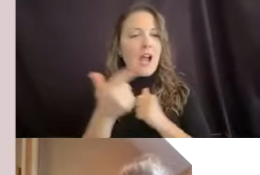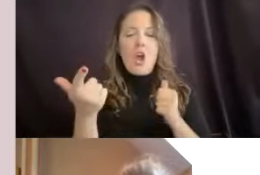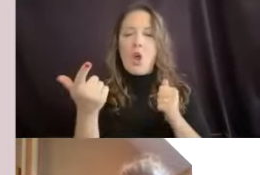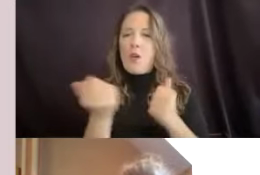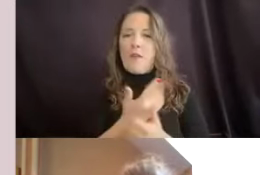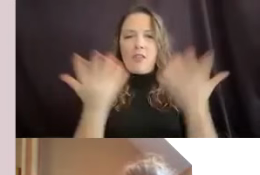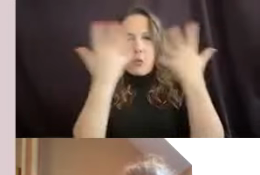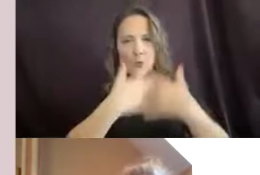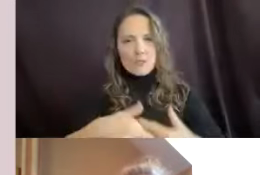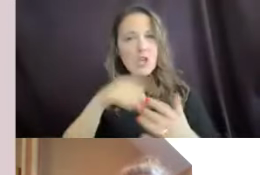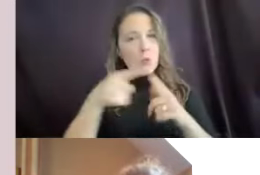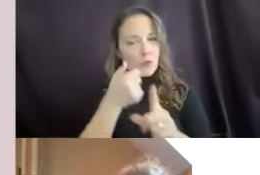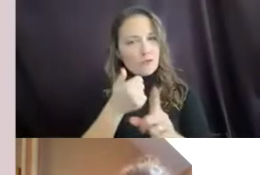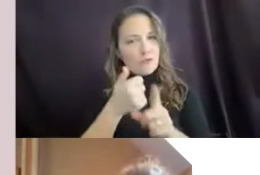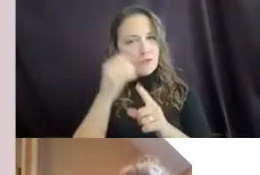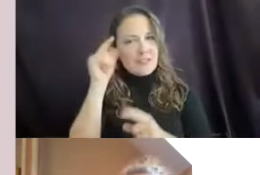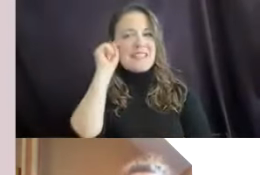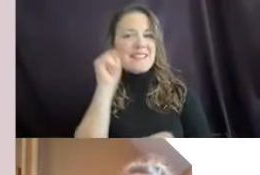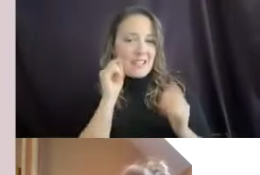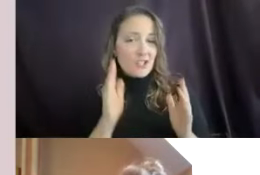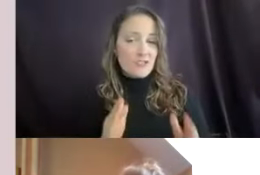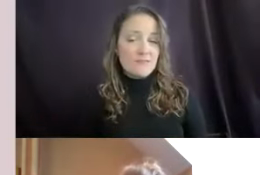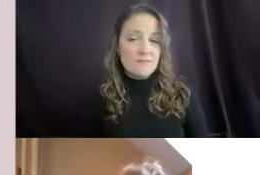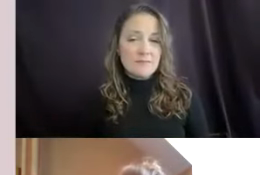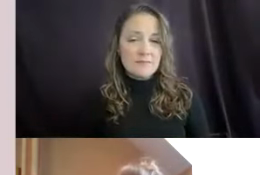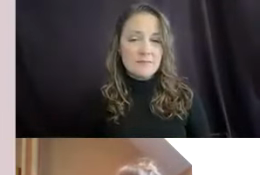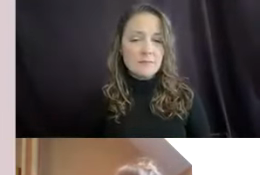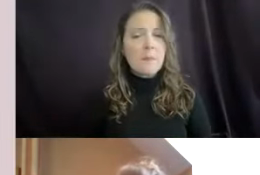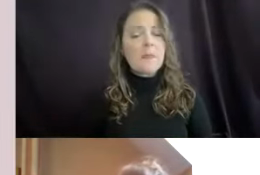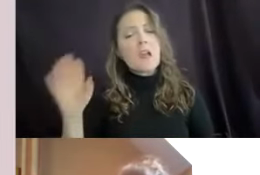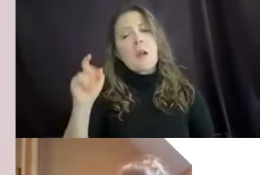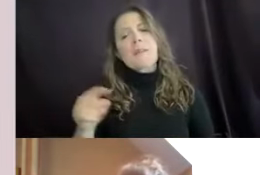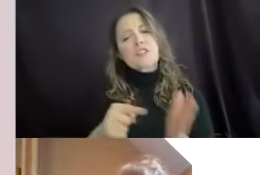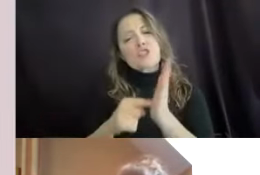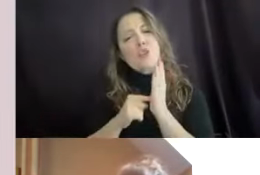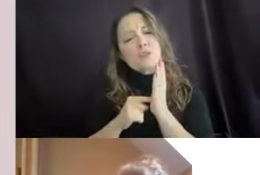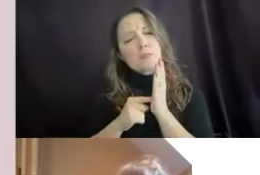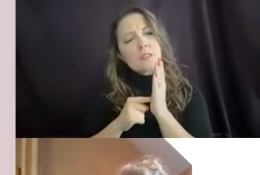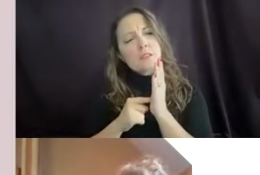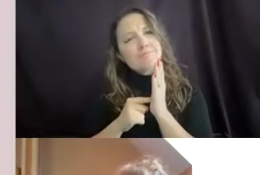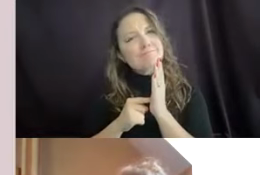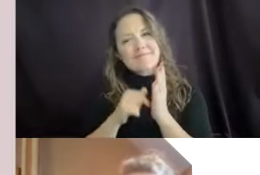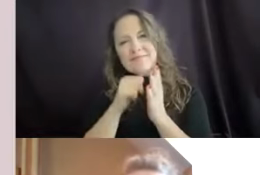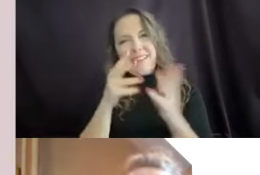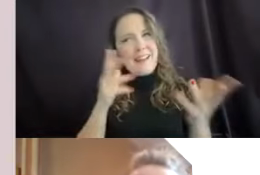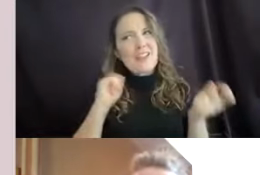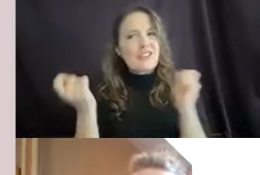out when you were a teenager. Because it shows me that not a lot has really